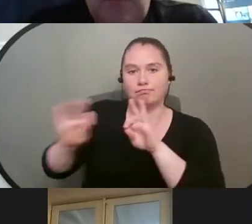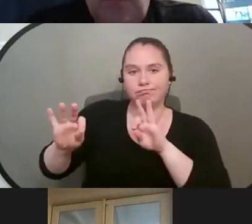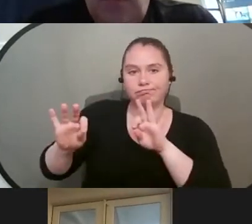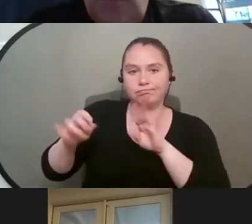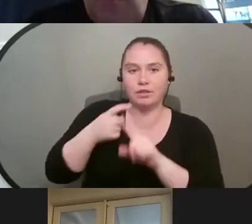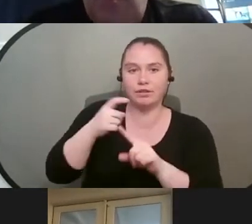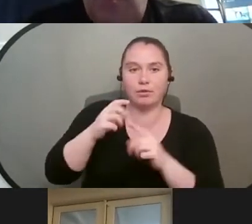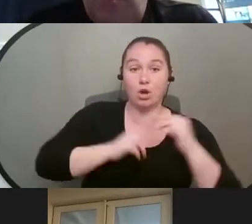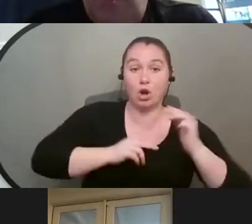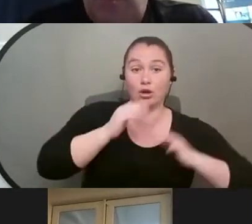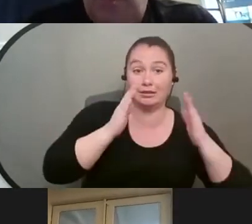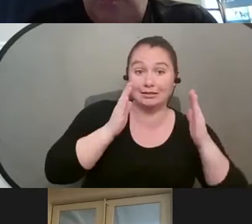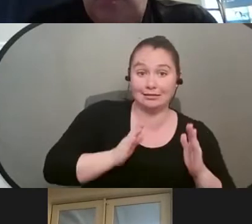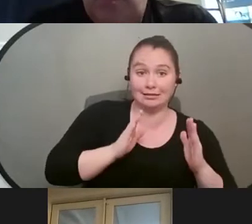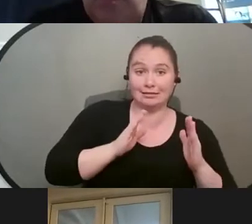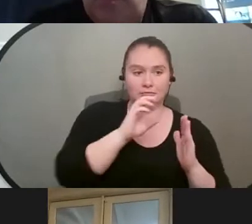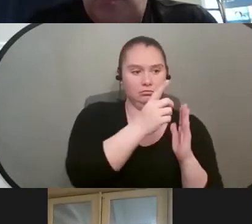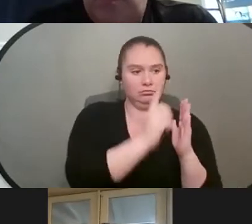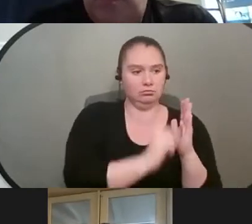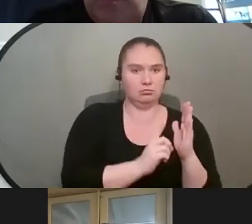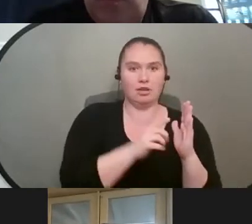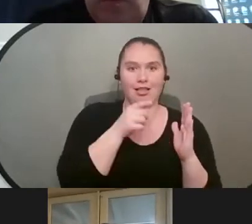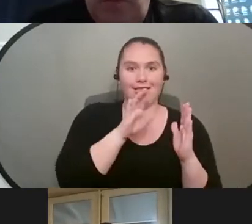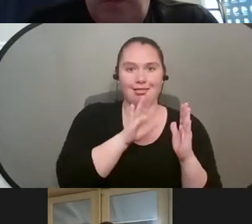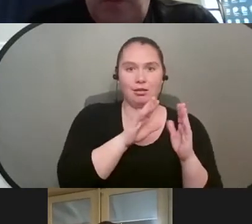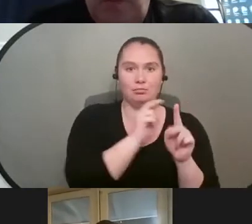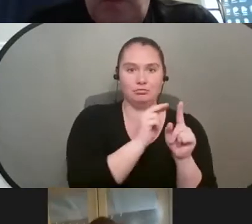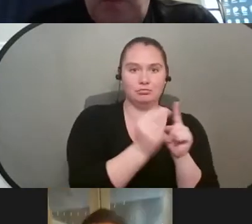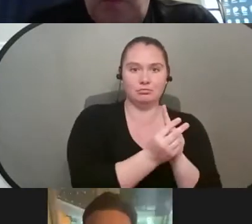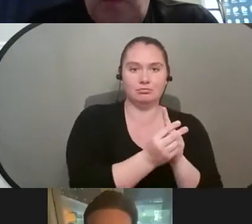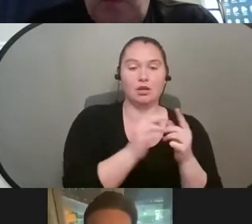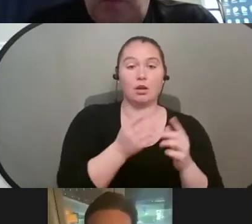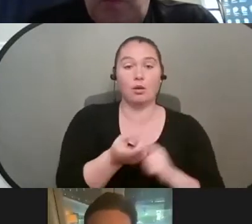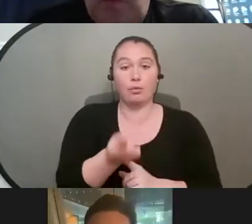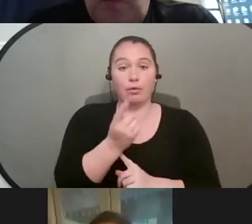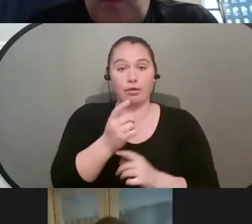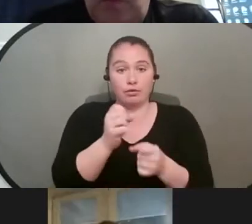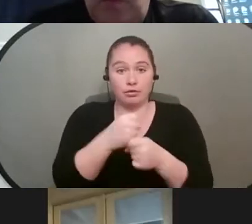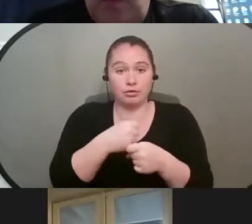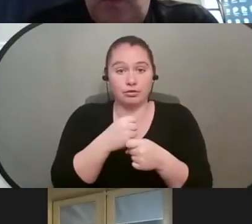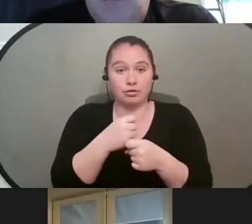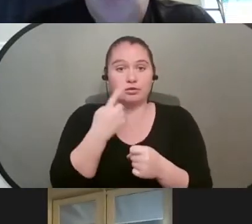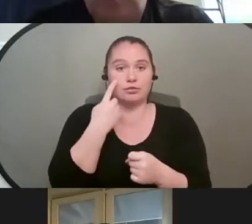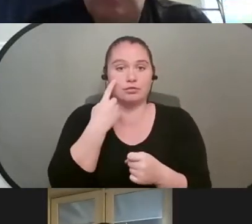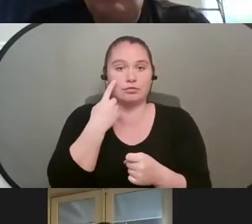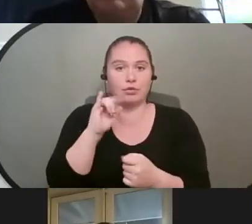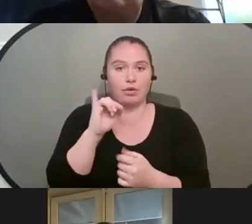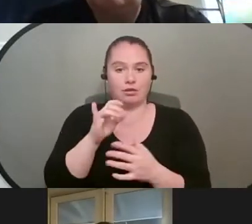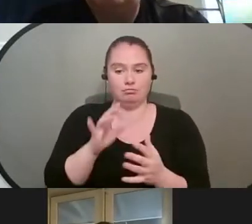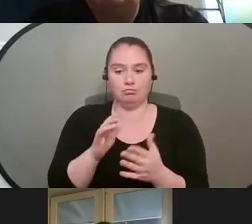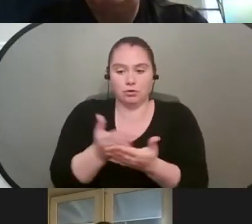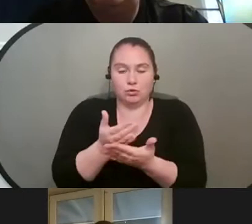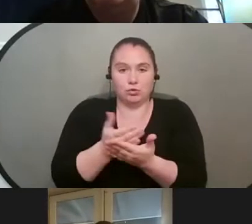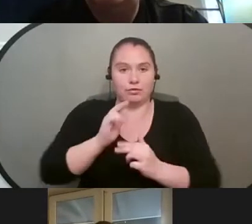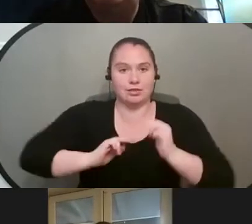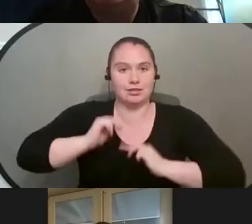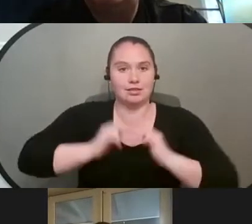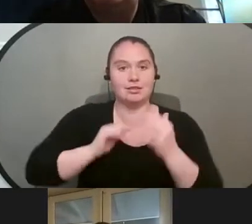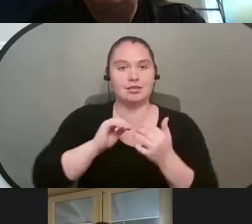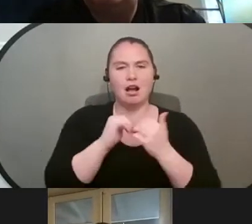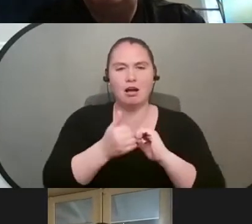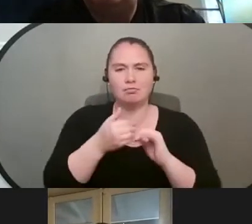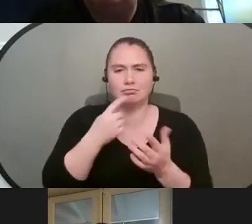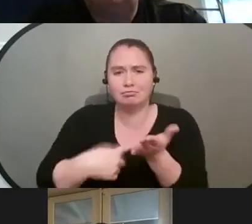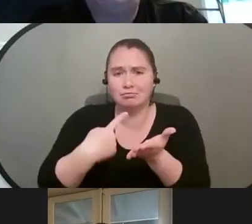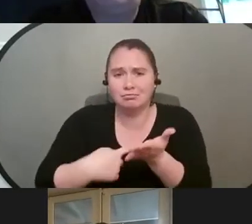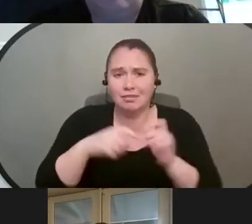that perspective of one of creation of facilities is potentially about new facilities or addressing that. And then the second